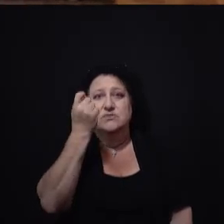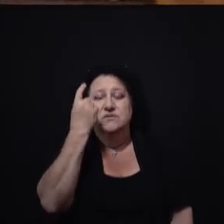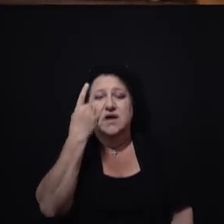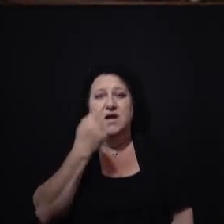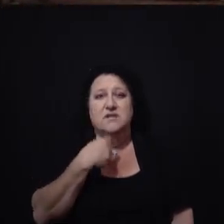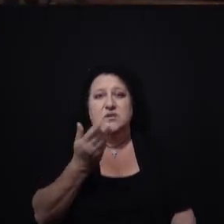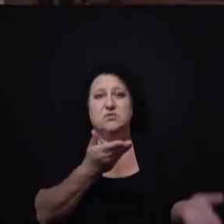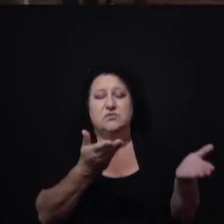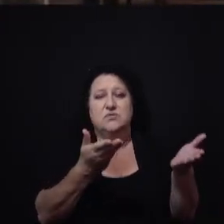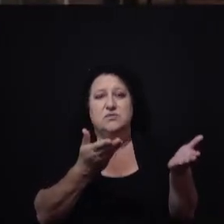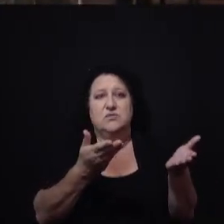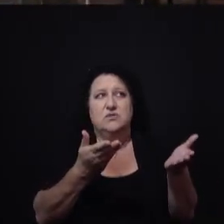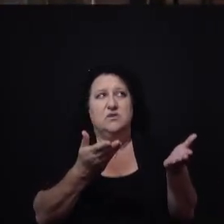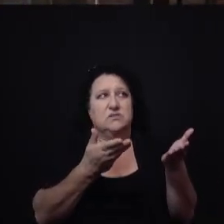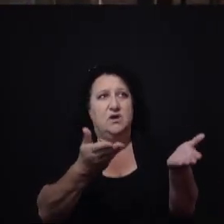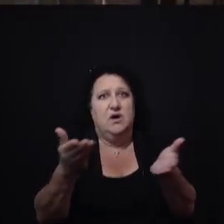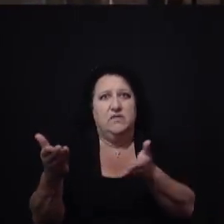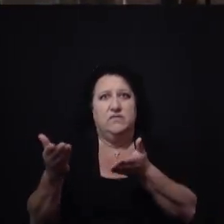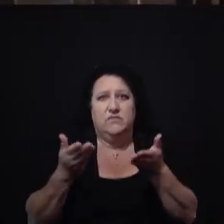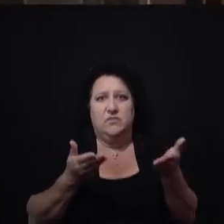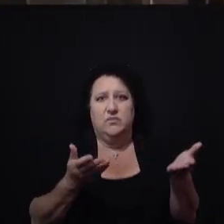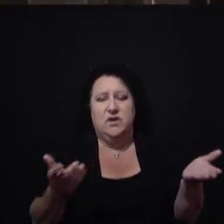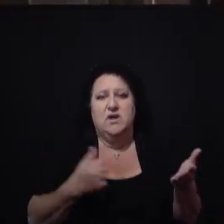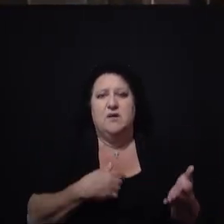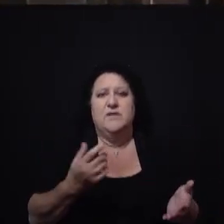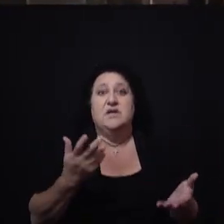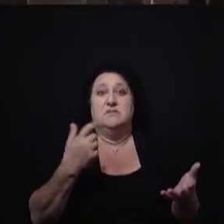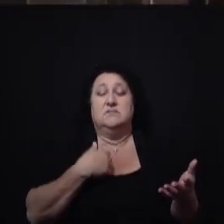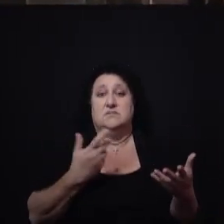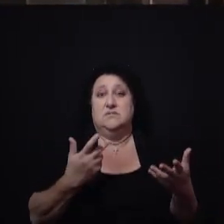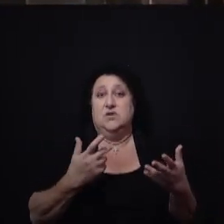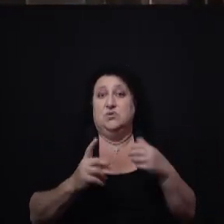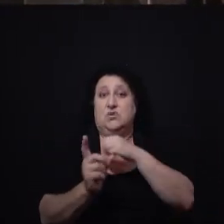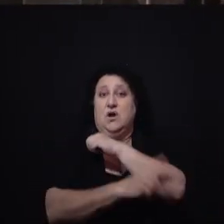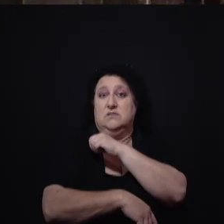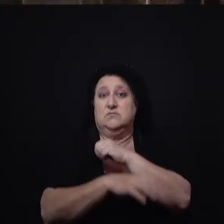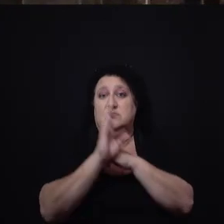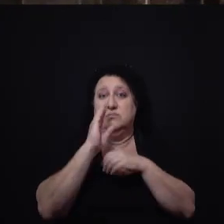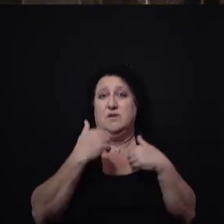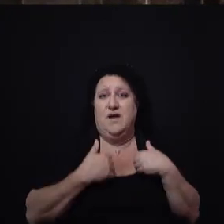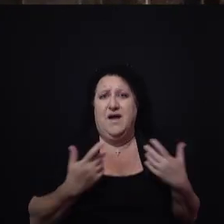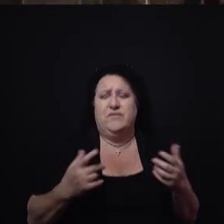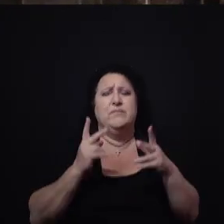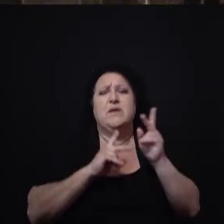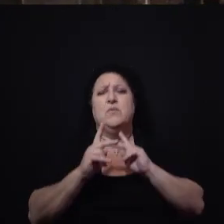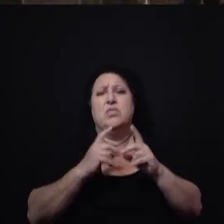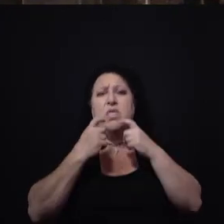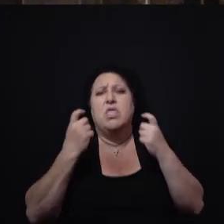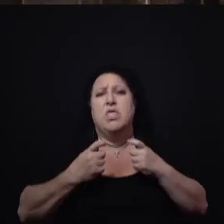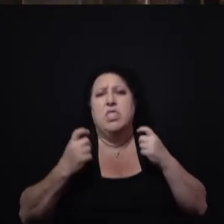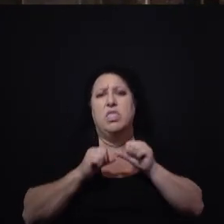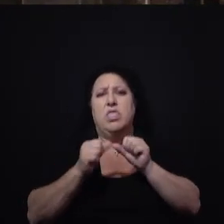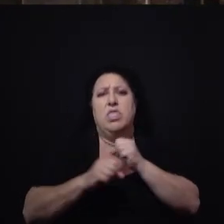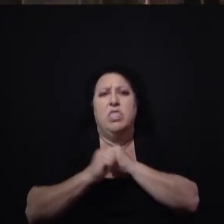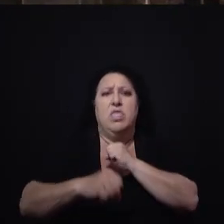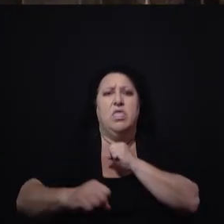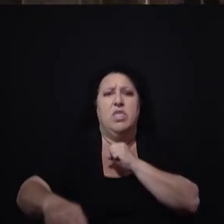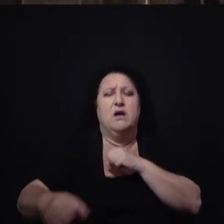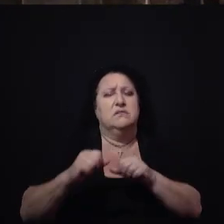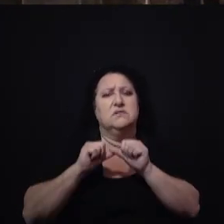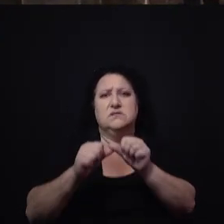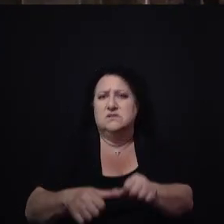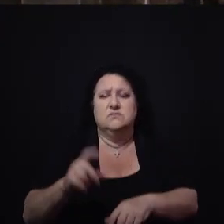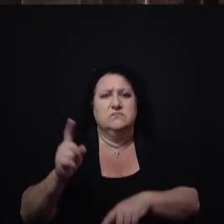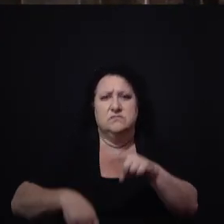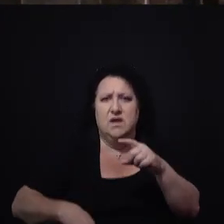of course. I understand that. And people who are persisting in sin cannot be allowed to continue to do so, especially when that is causing great pain,